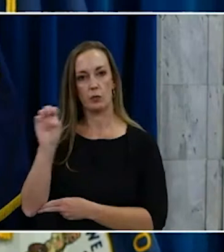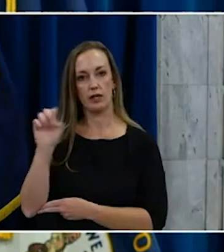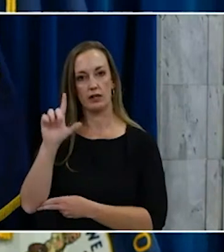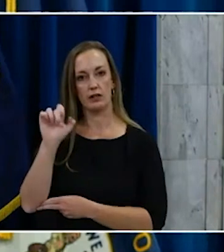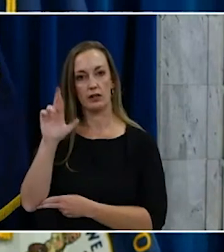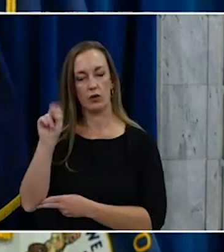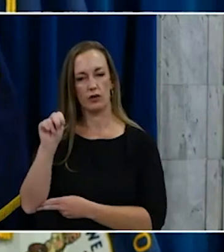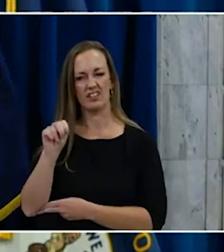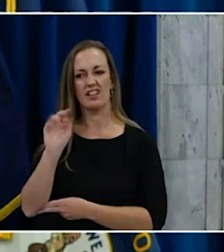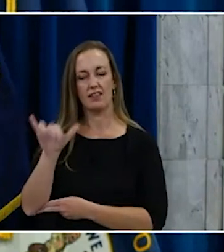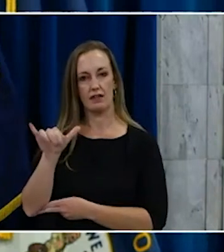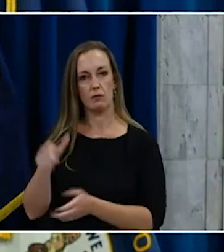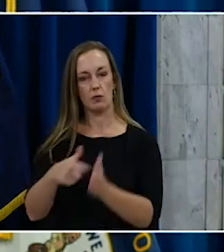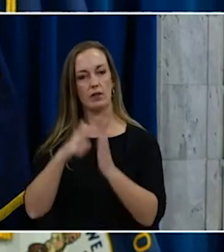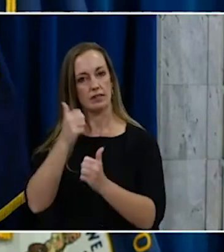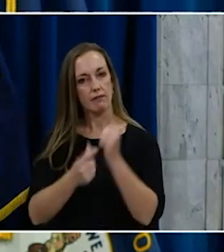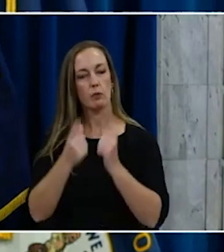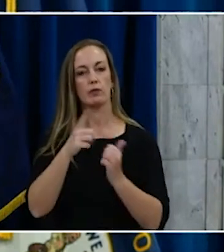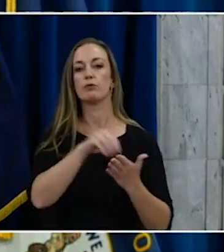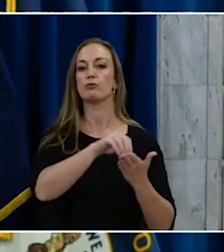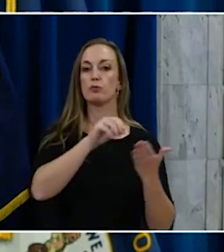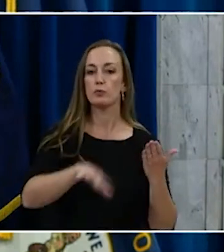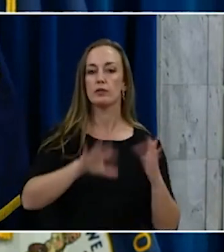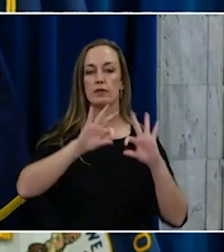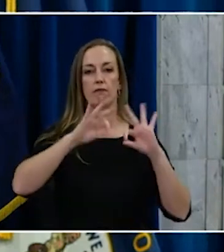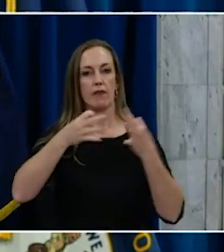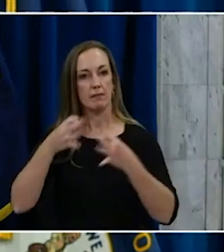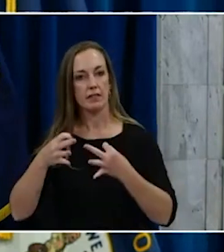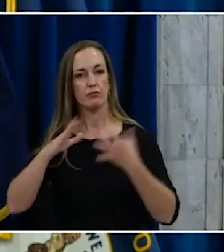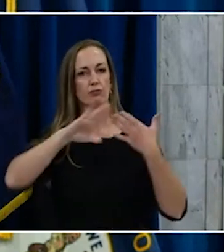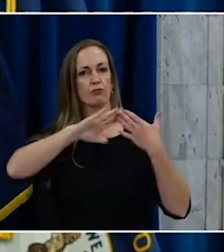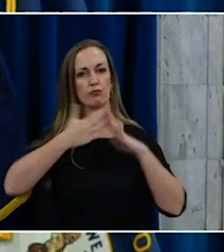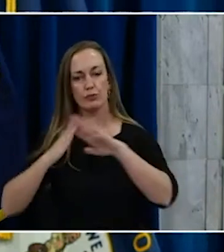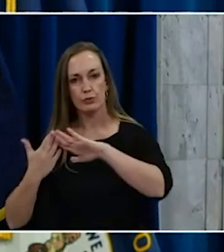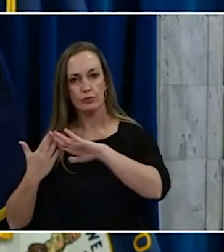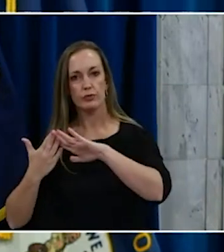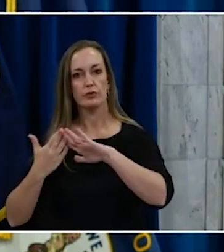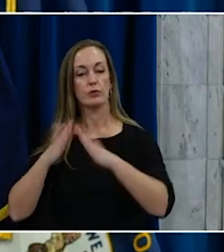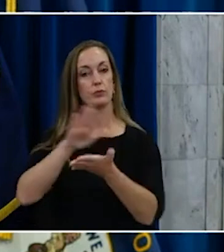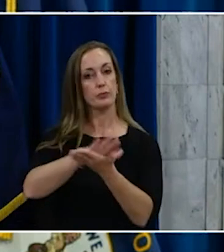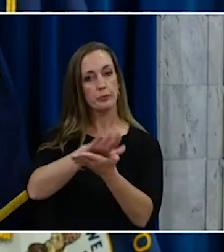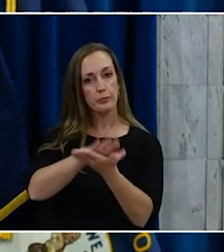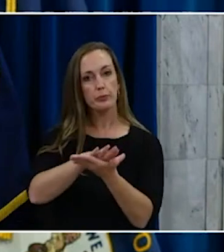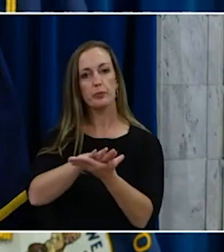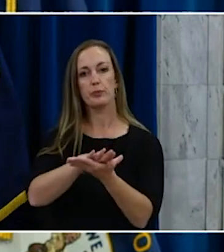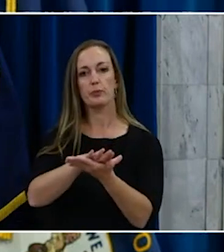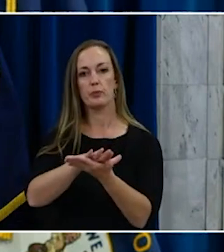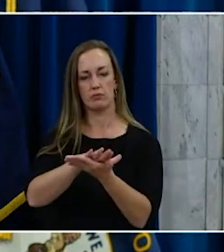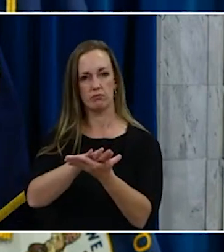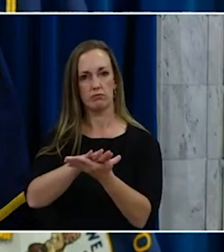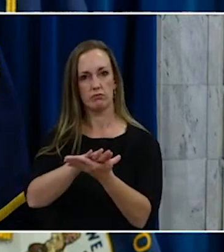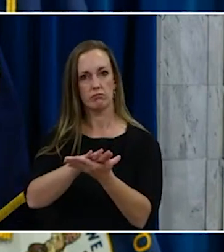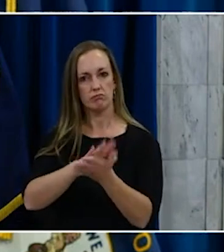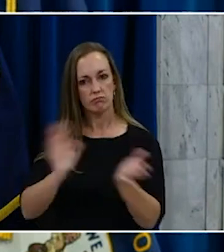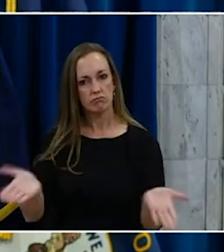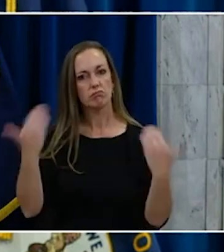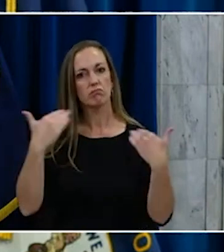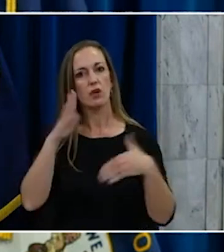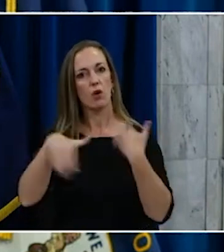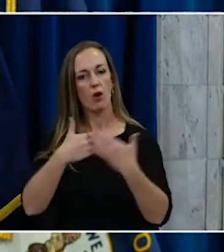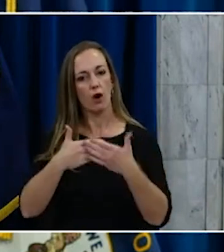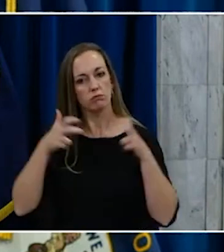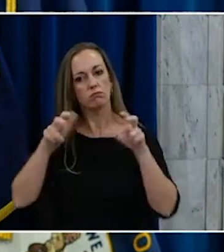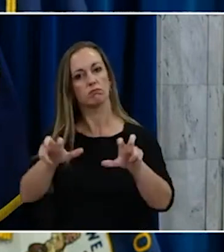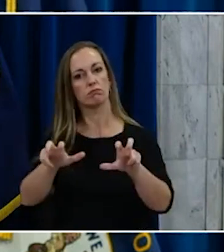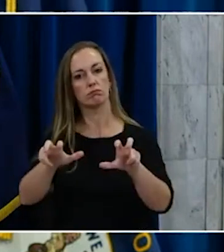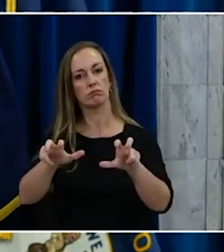everyone, students, families, our communities, our schools, to be all in to